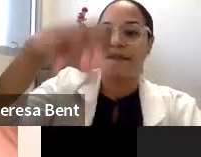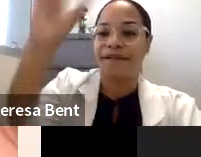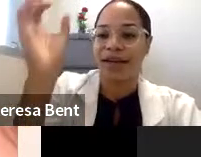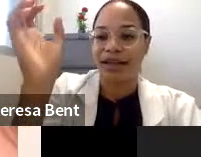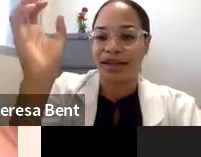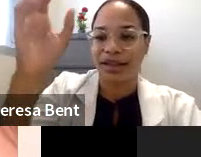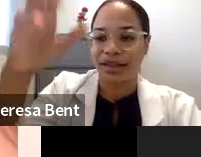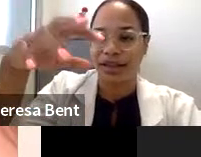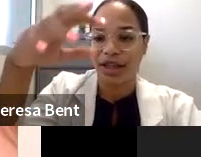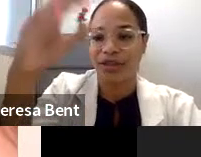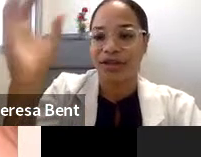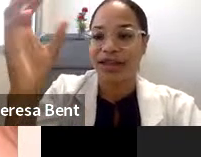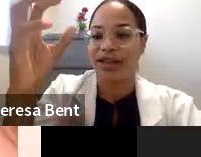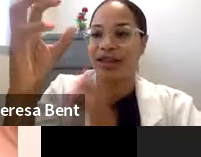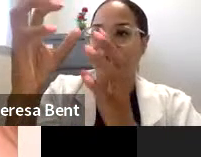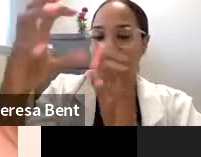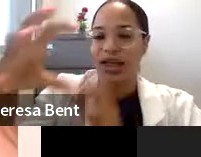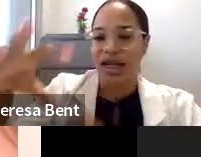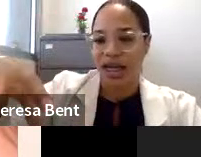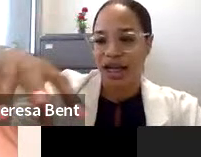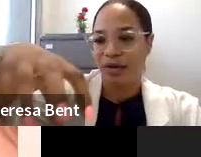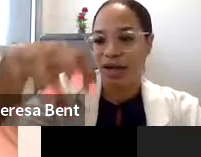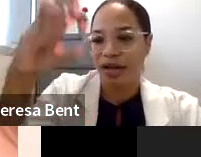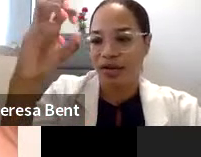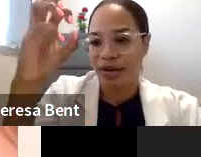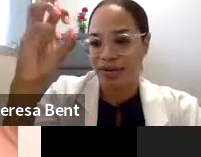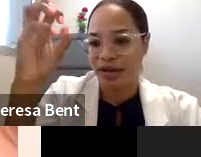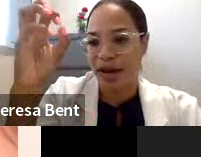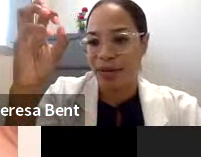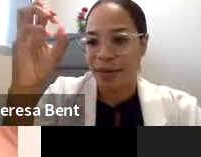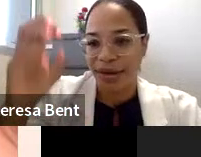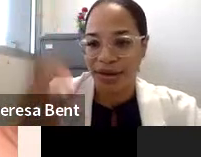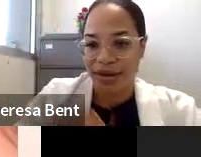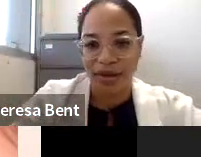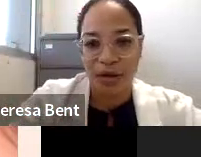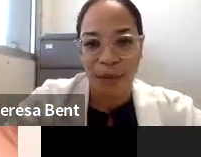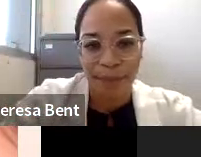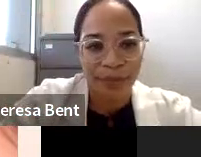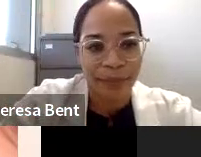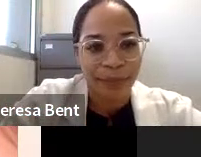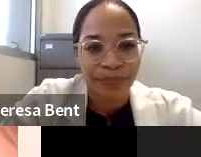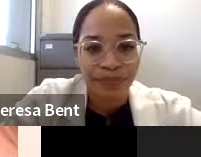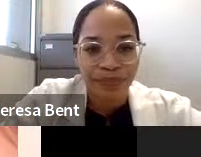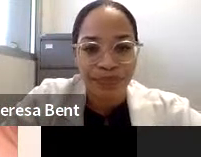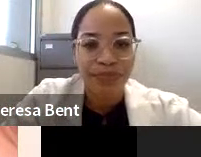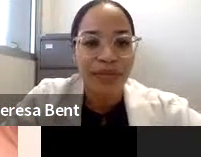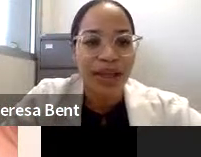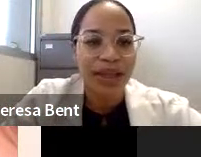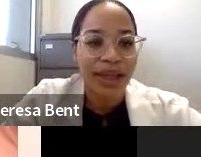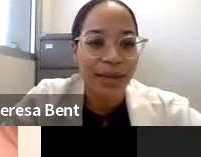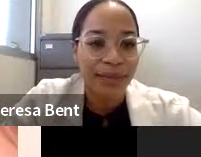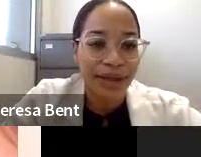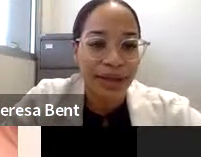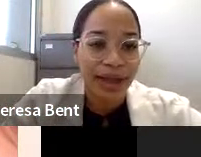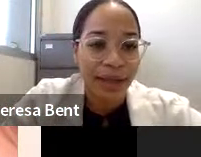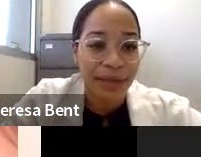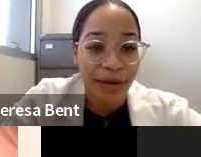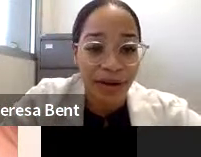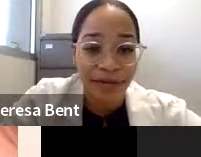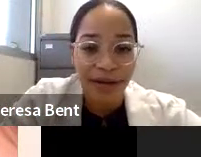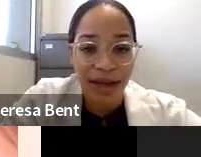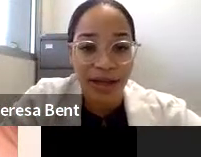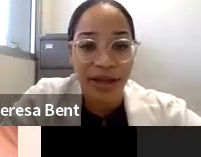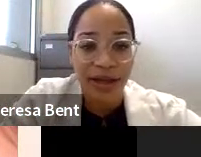and flash their wrists, and that would allow them to grab and pick things up. They can